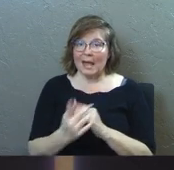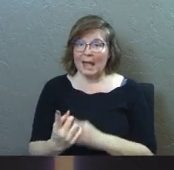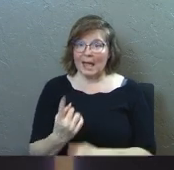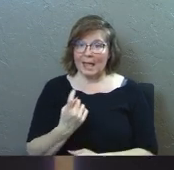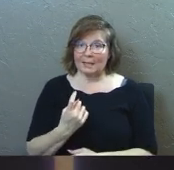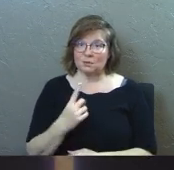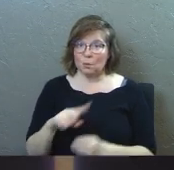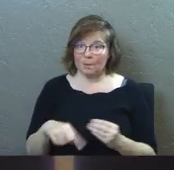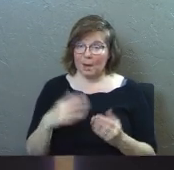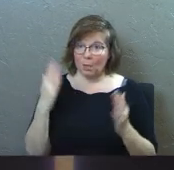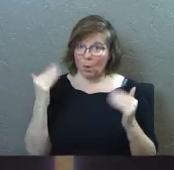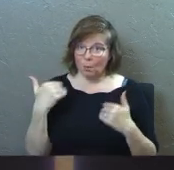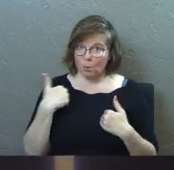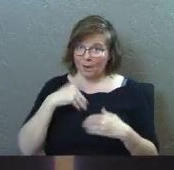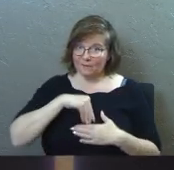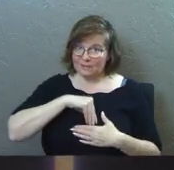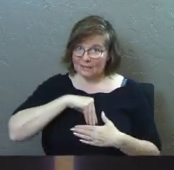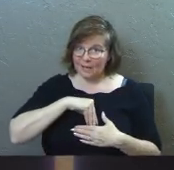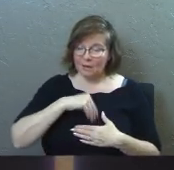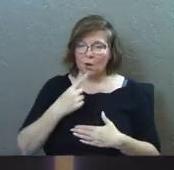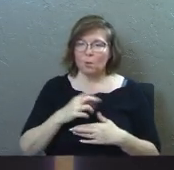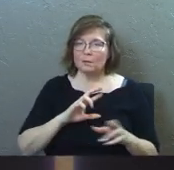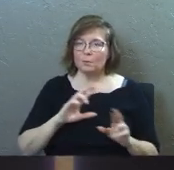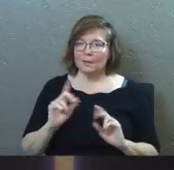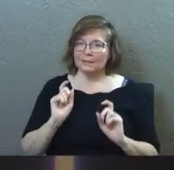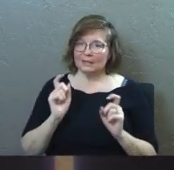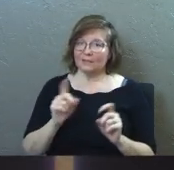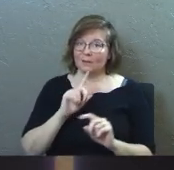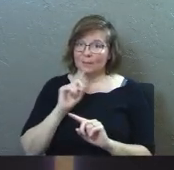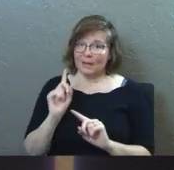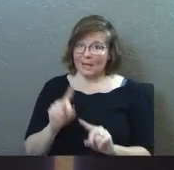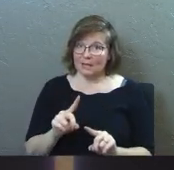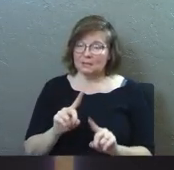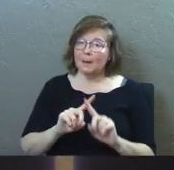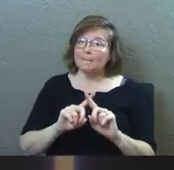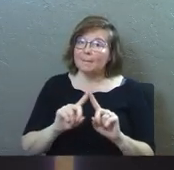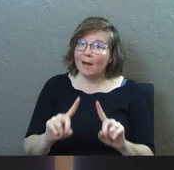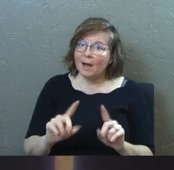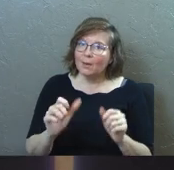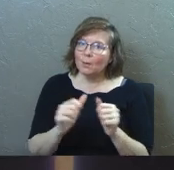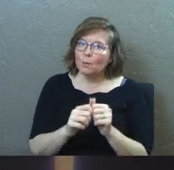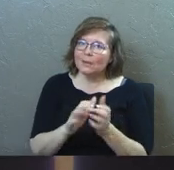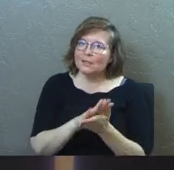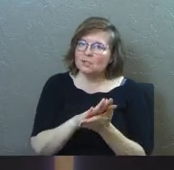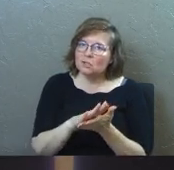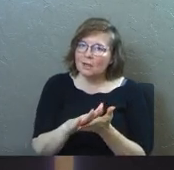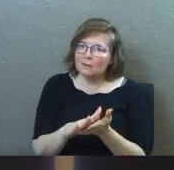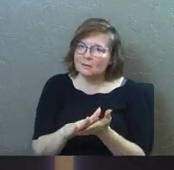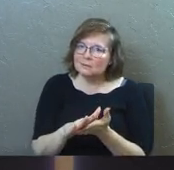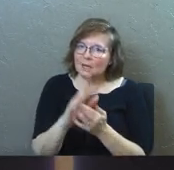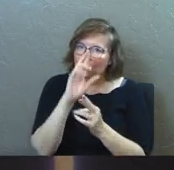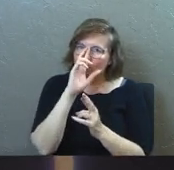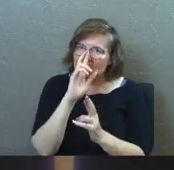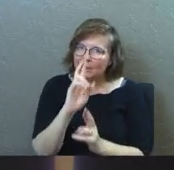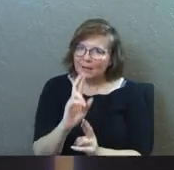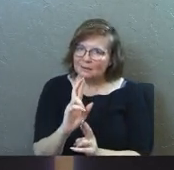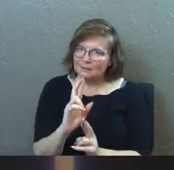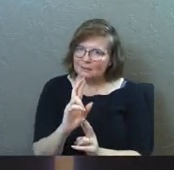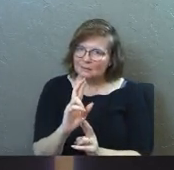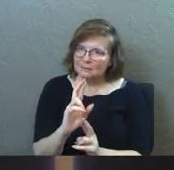you about the hope that you have, always be ready to give them an answer, but do so with gentleness and